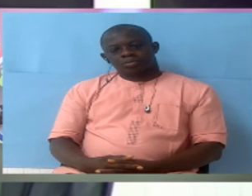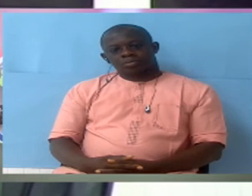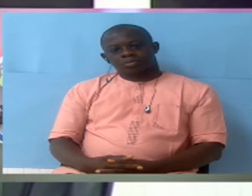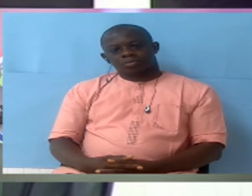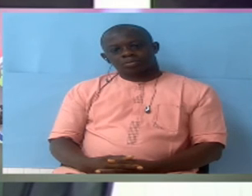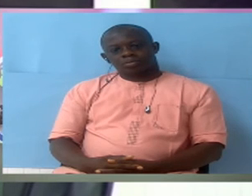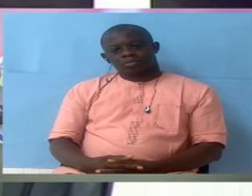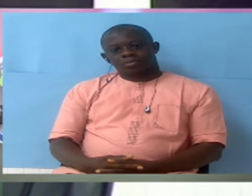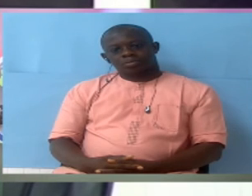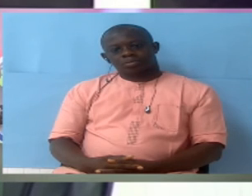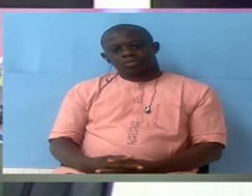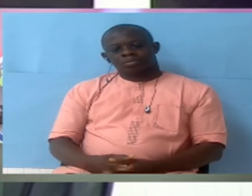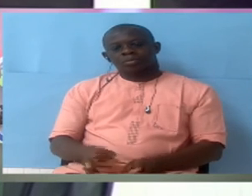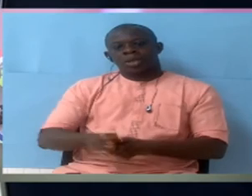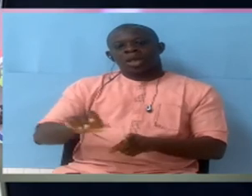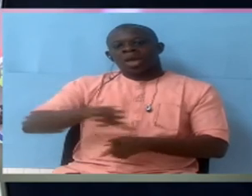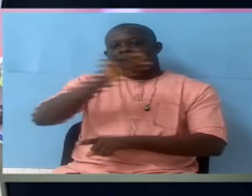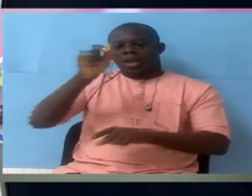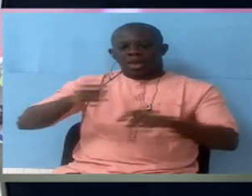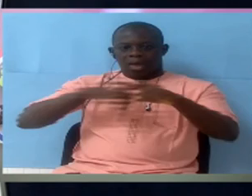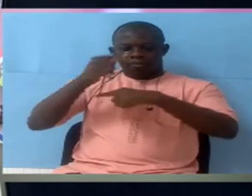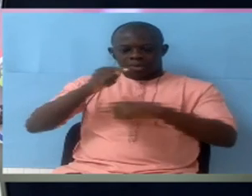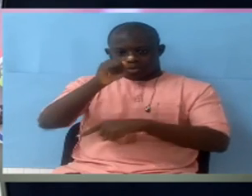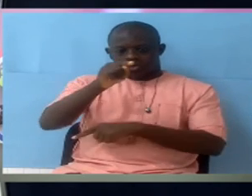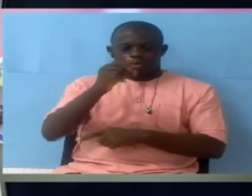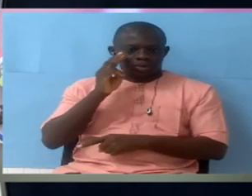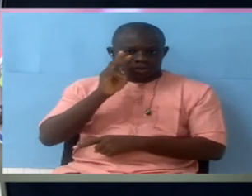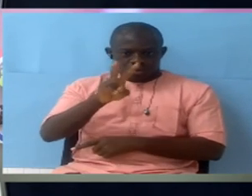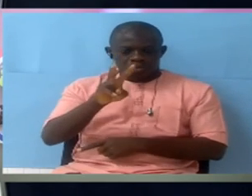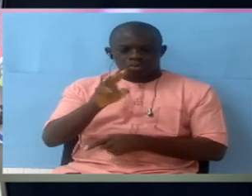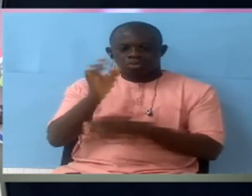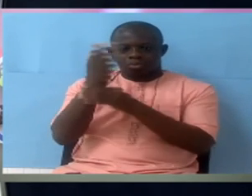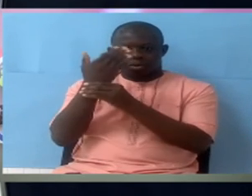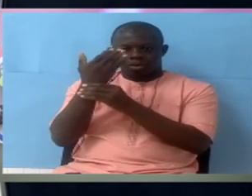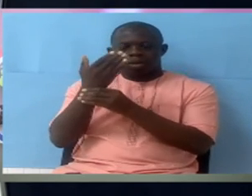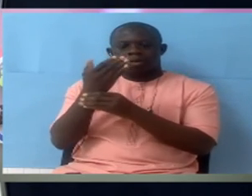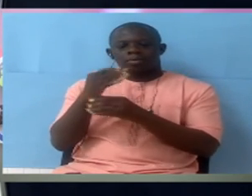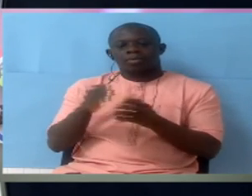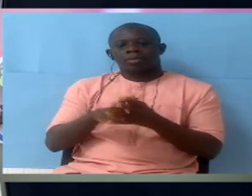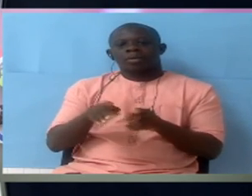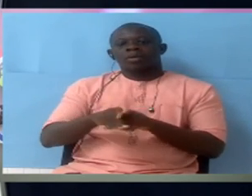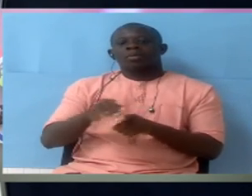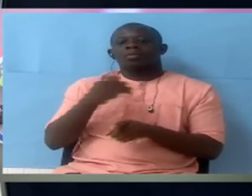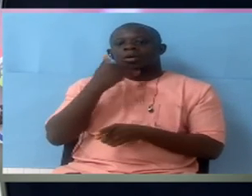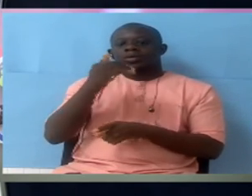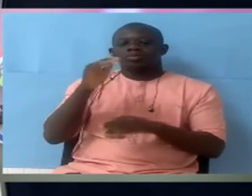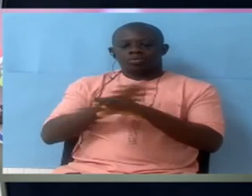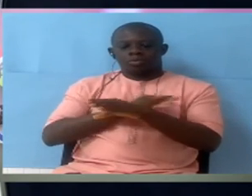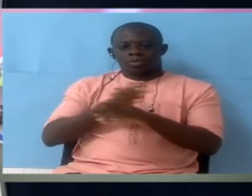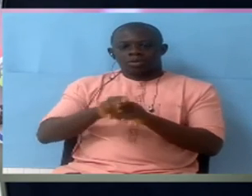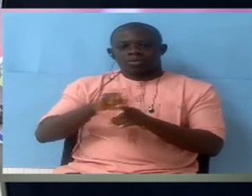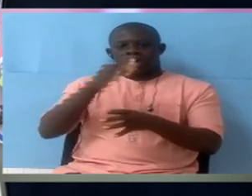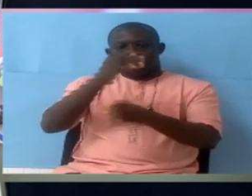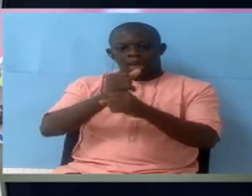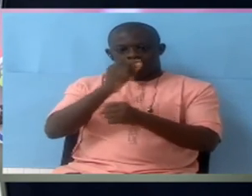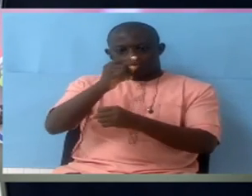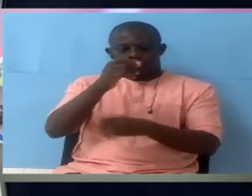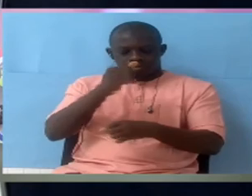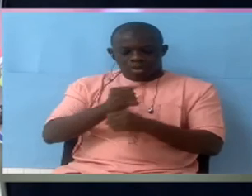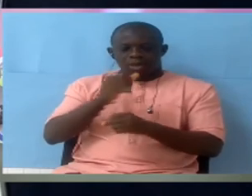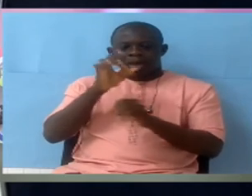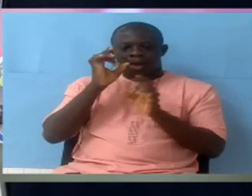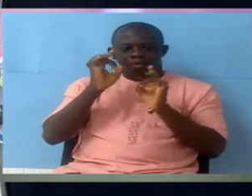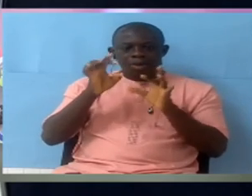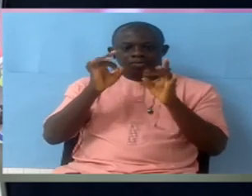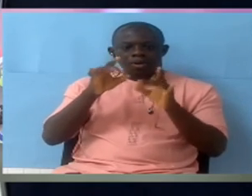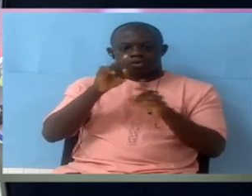And after you saw the doctor, ganaw bi nga gisé docteur bi, was he able to help you ease the pain you were in?